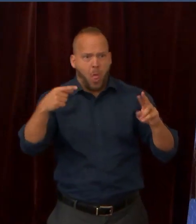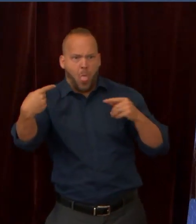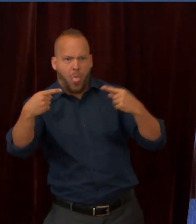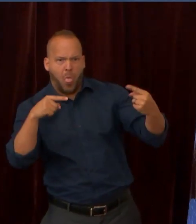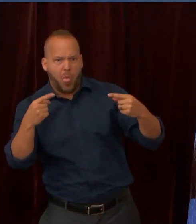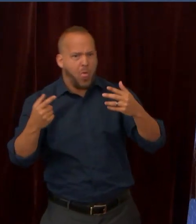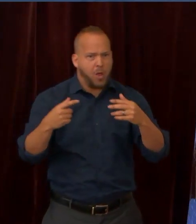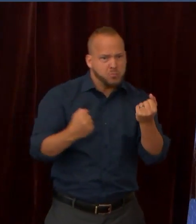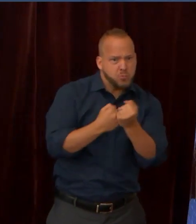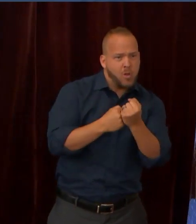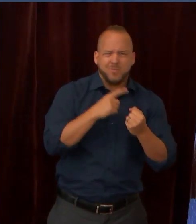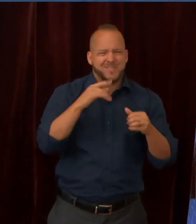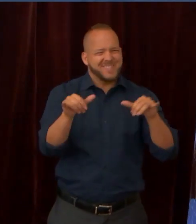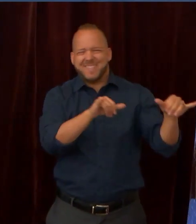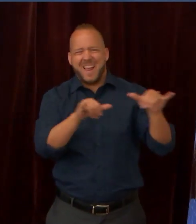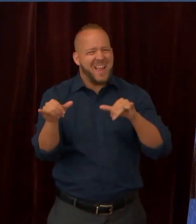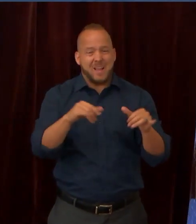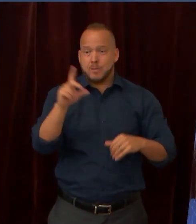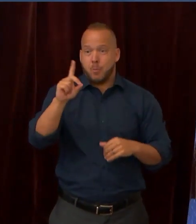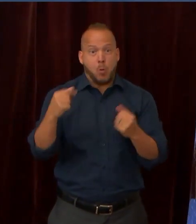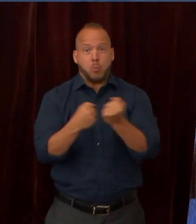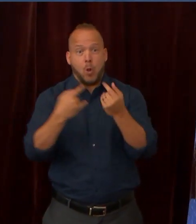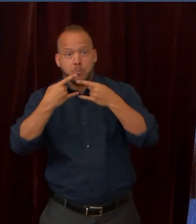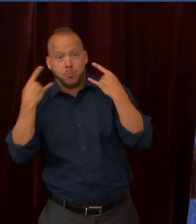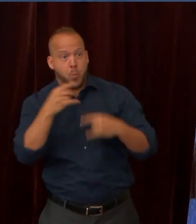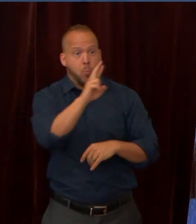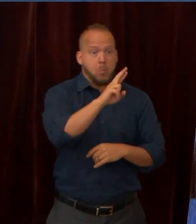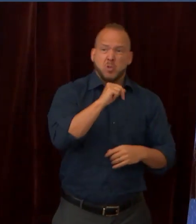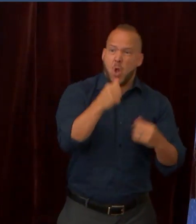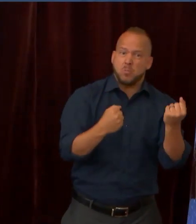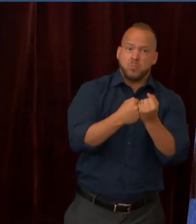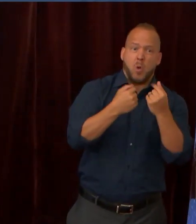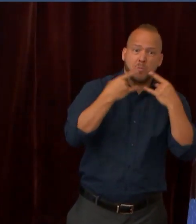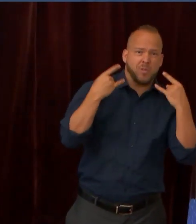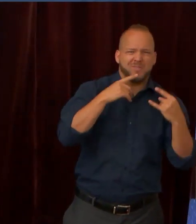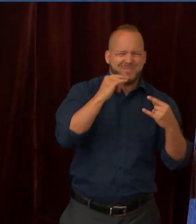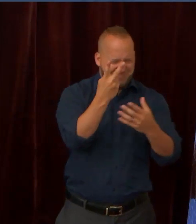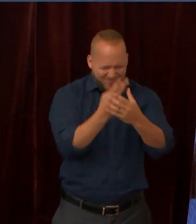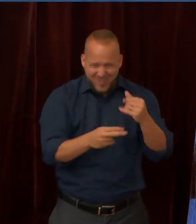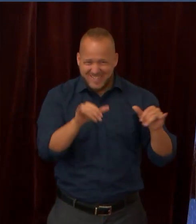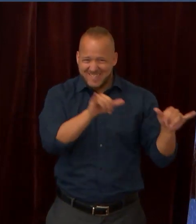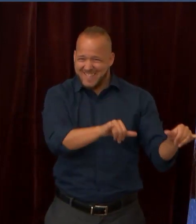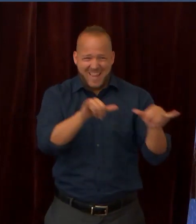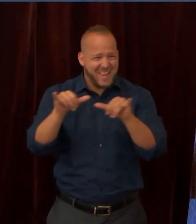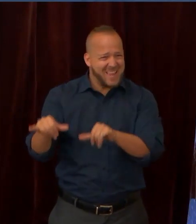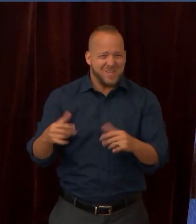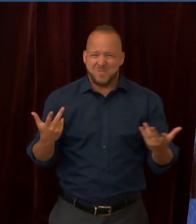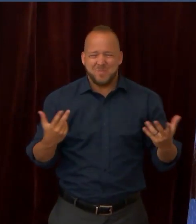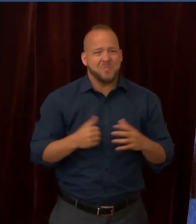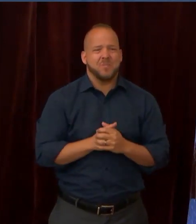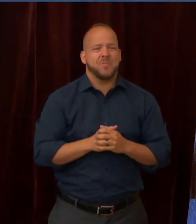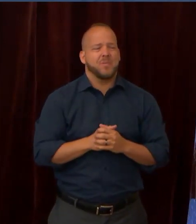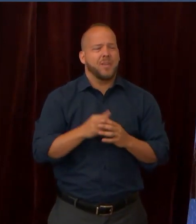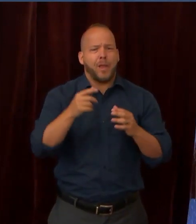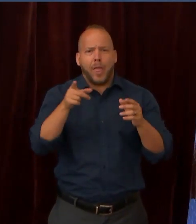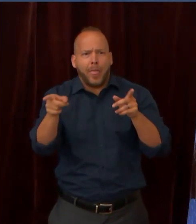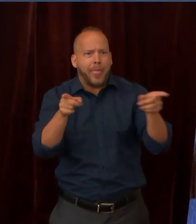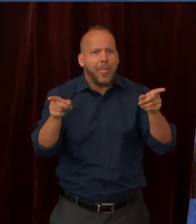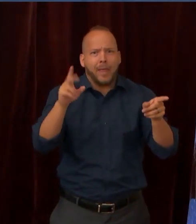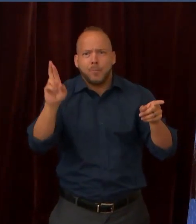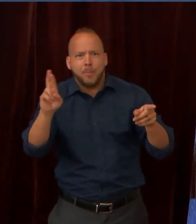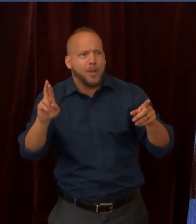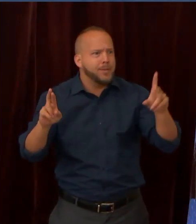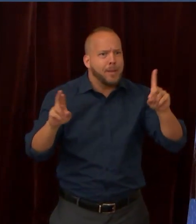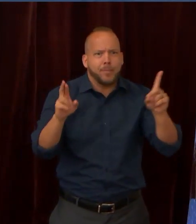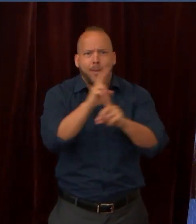It is a statement of caring for your neighbors. So that's our thinking on this. As far